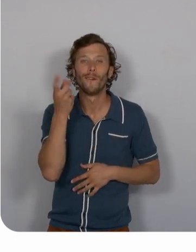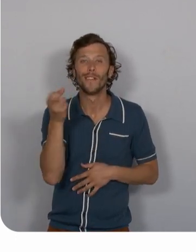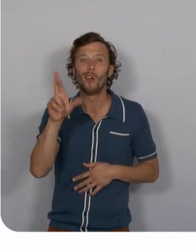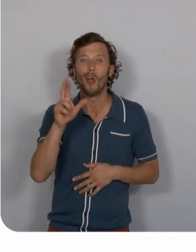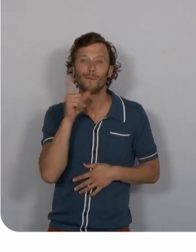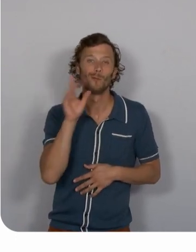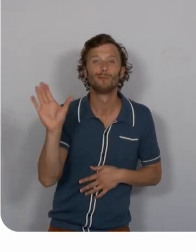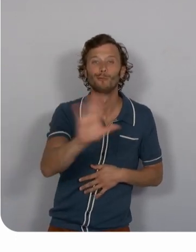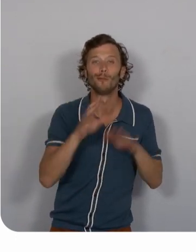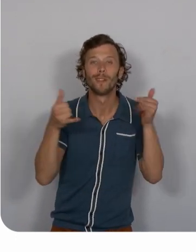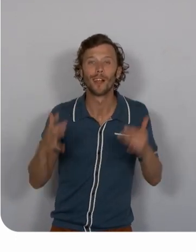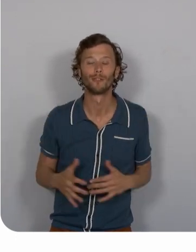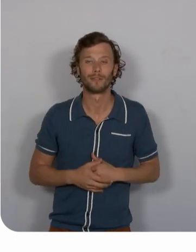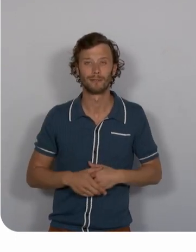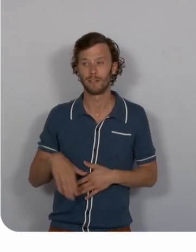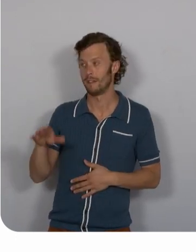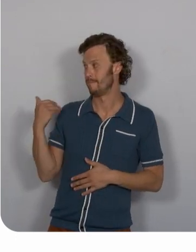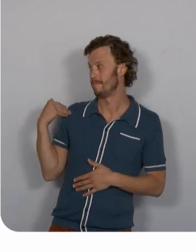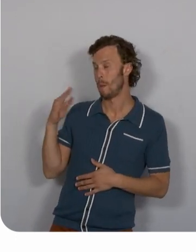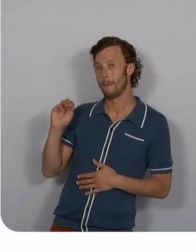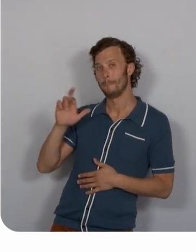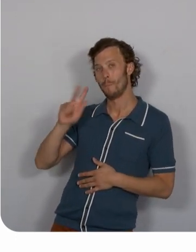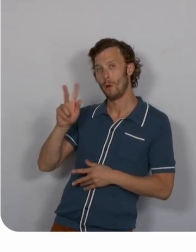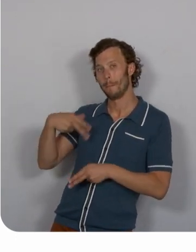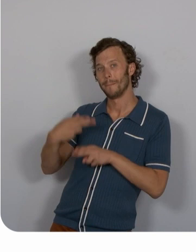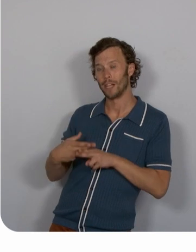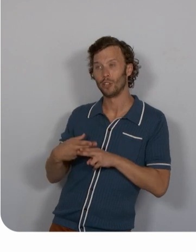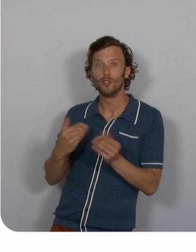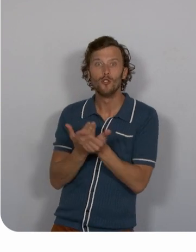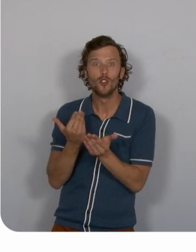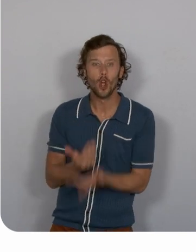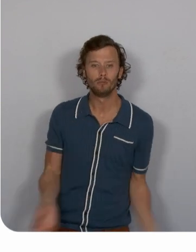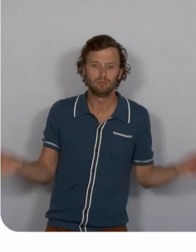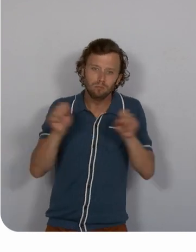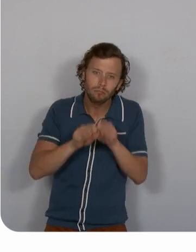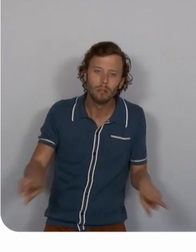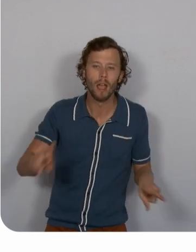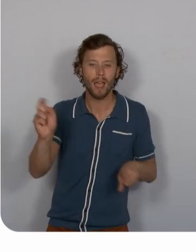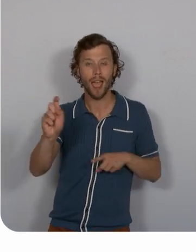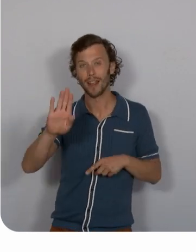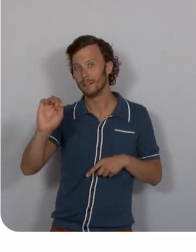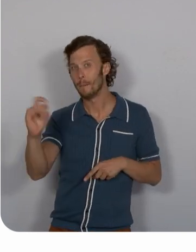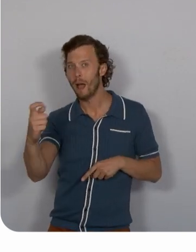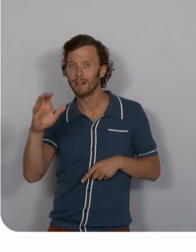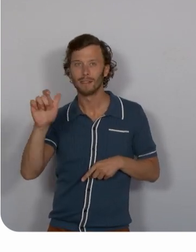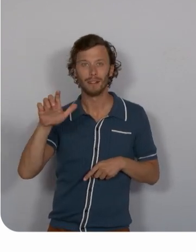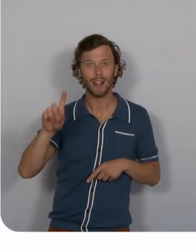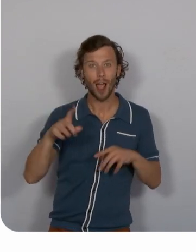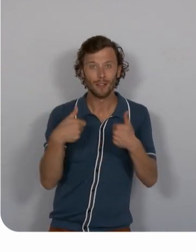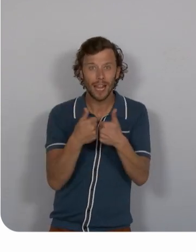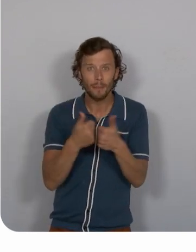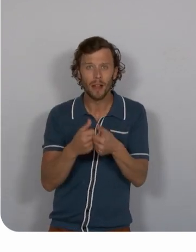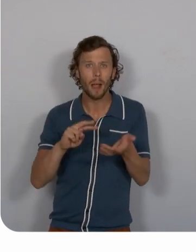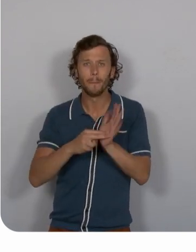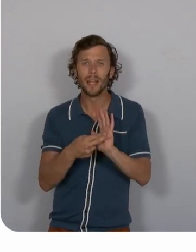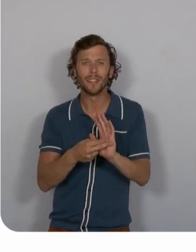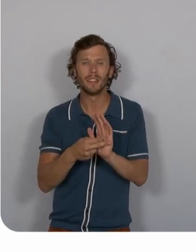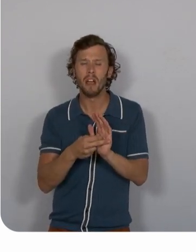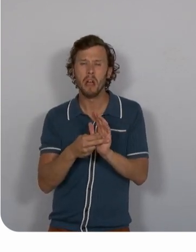As Mark said, the launch of Xbox Cloud Gaming means hundreds of the best titles from the